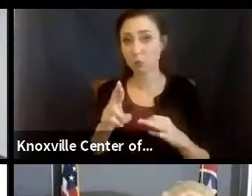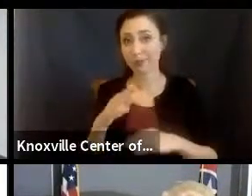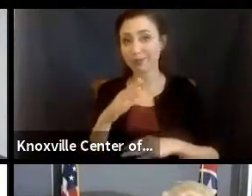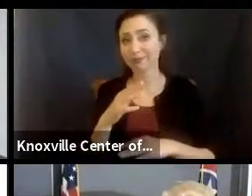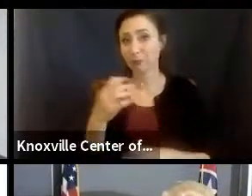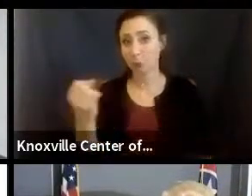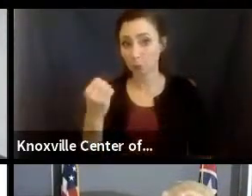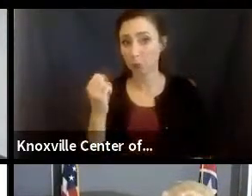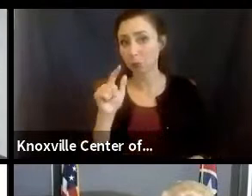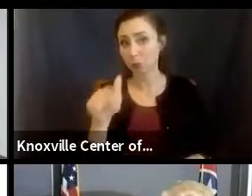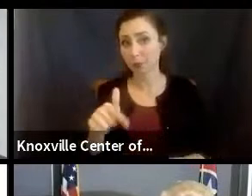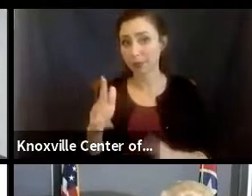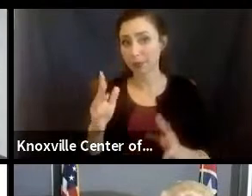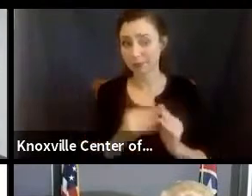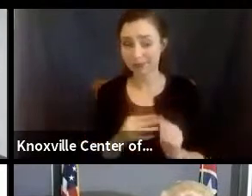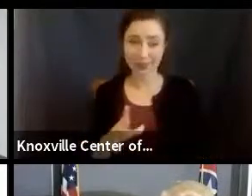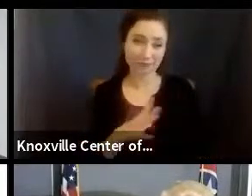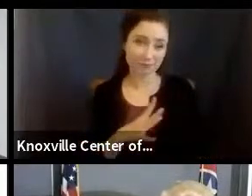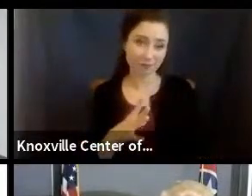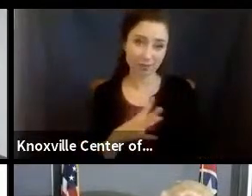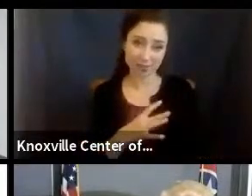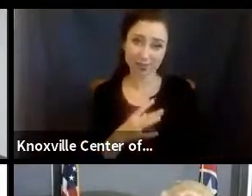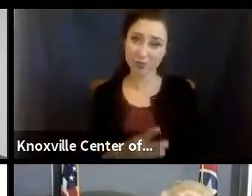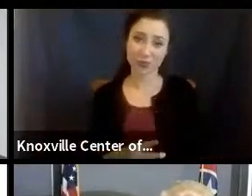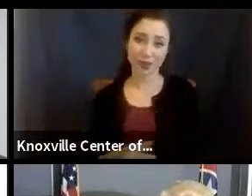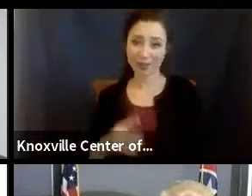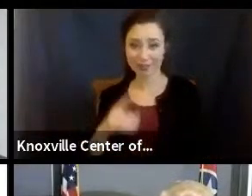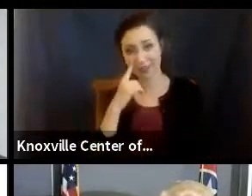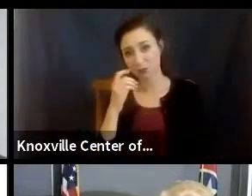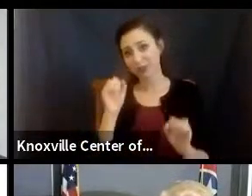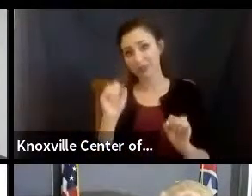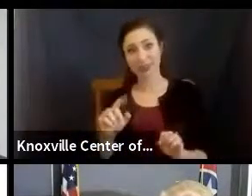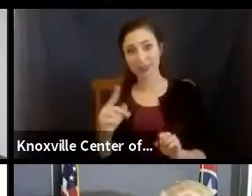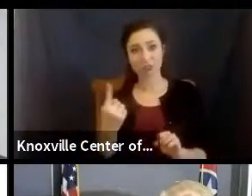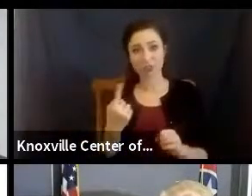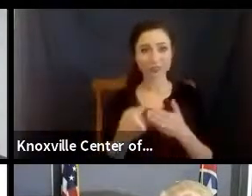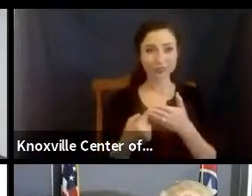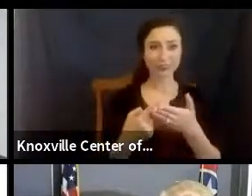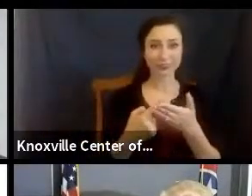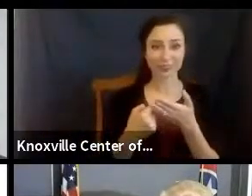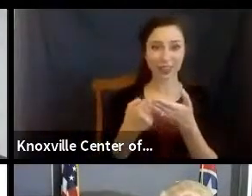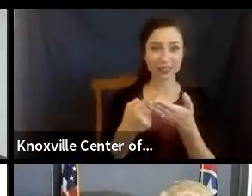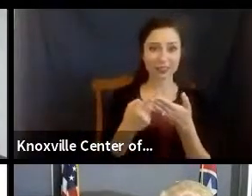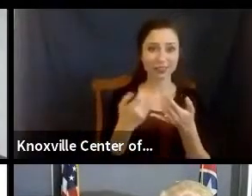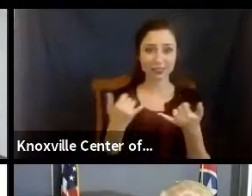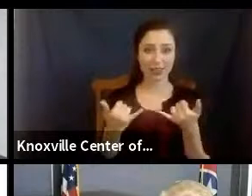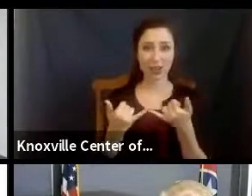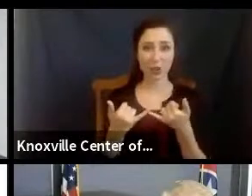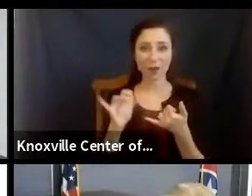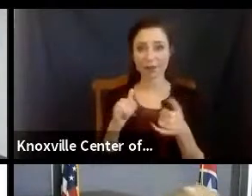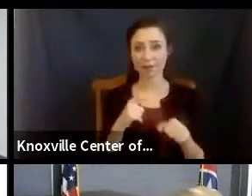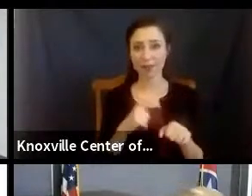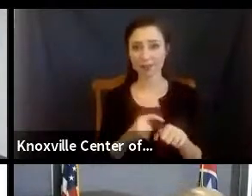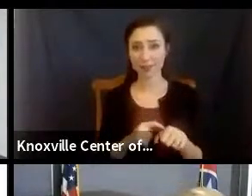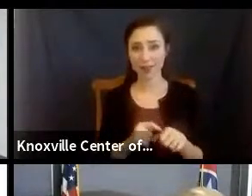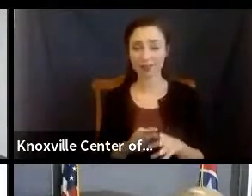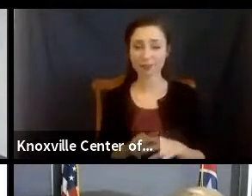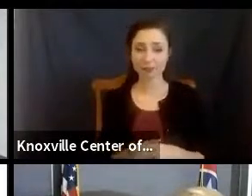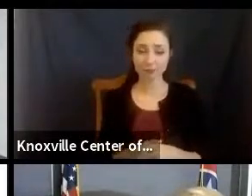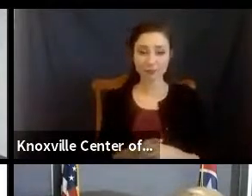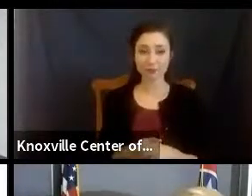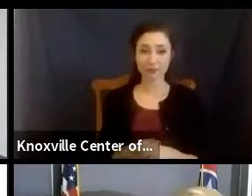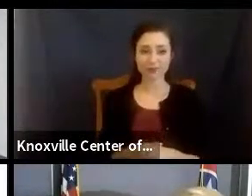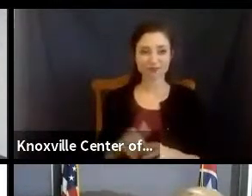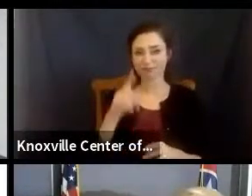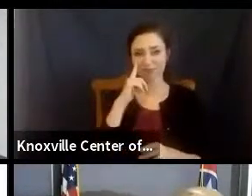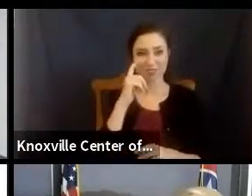later in the meeting. That's okay, or I think I sense we can just discuss it at that time. It's